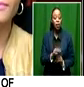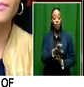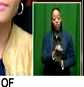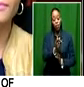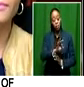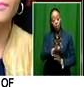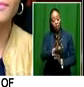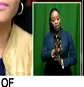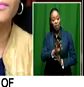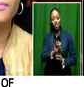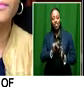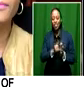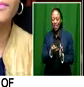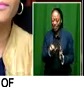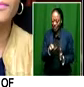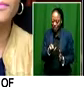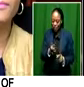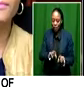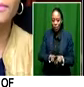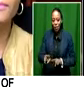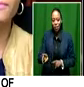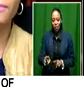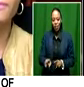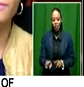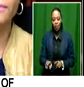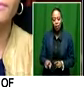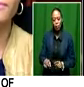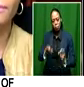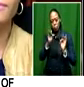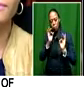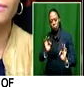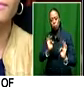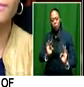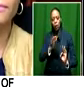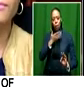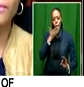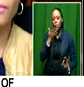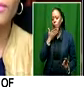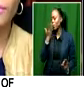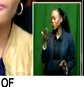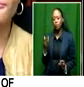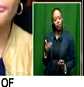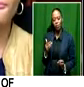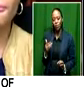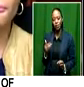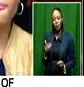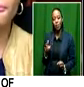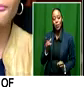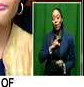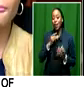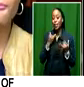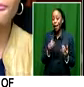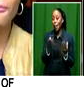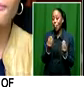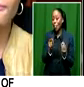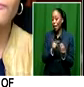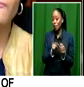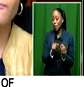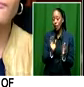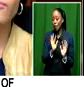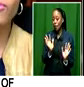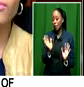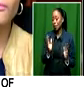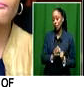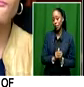just passes maths. I mean, that is a number that we got to be worried about. Alarm bells have got to be going off. And I mean,